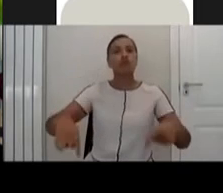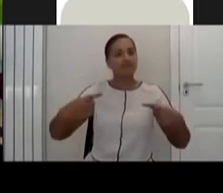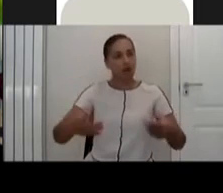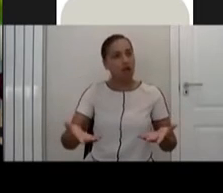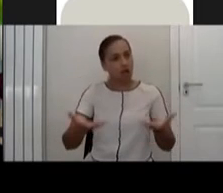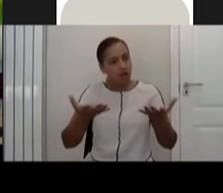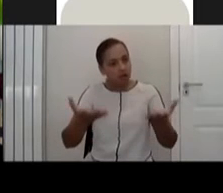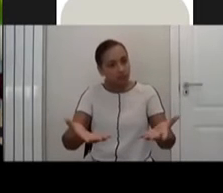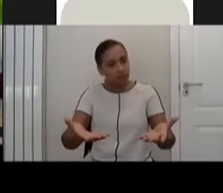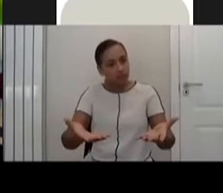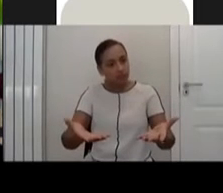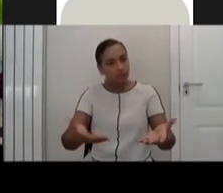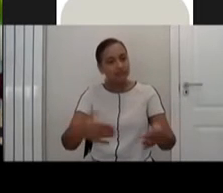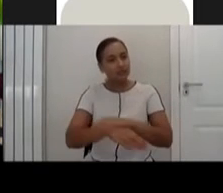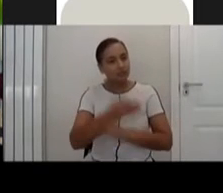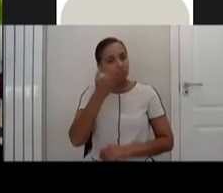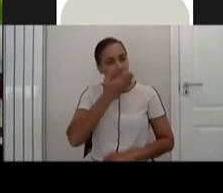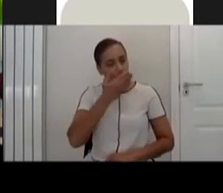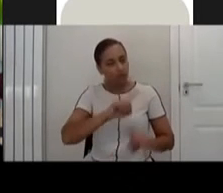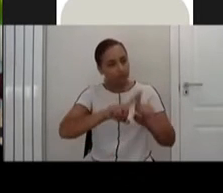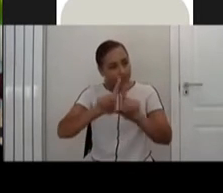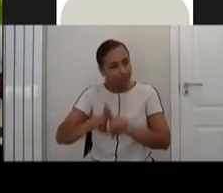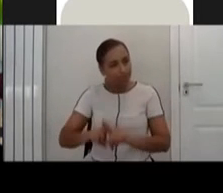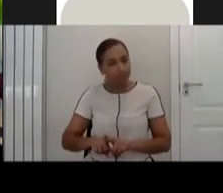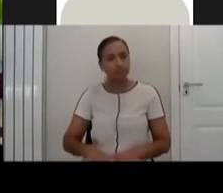a case within the schools.